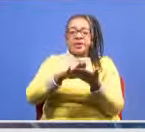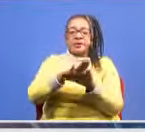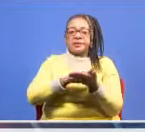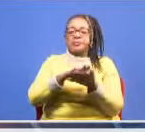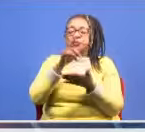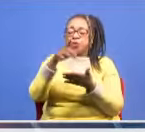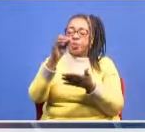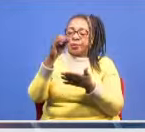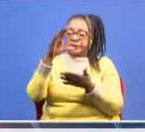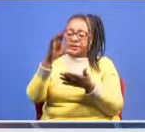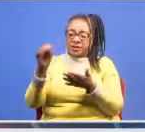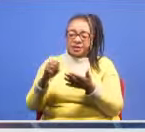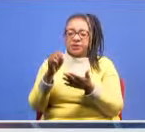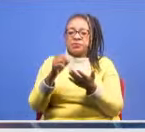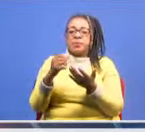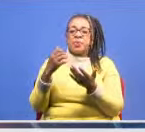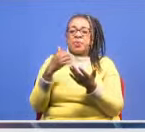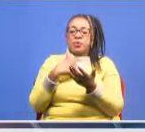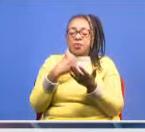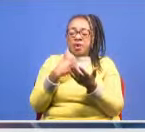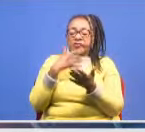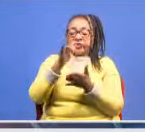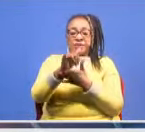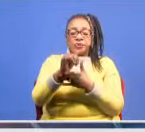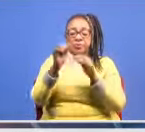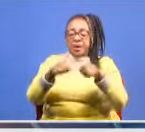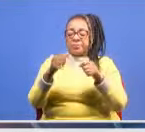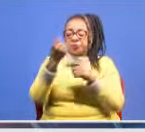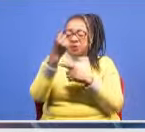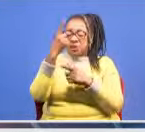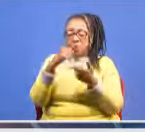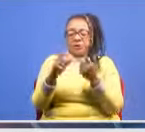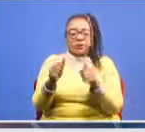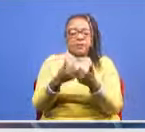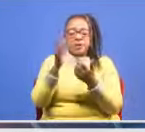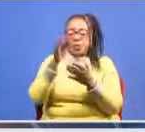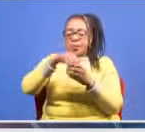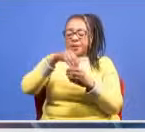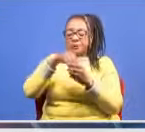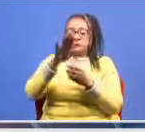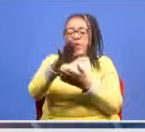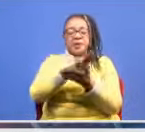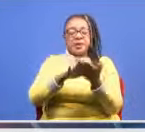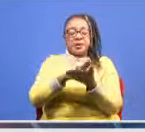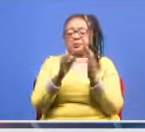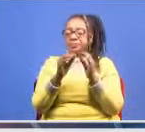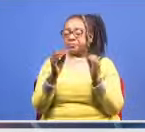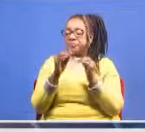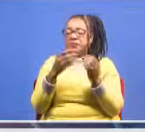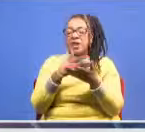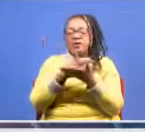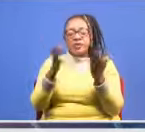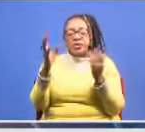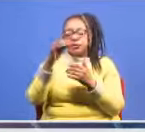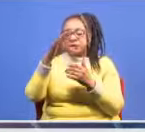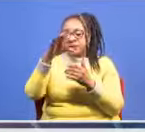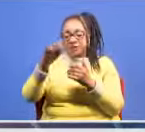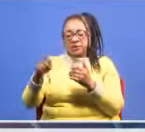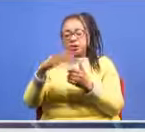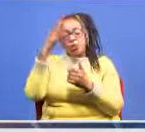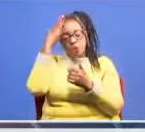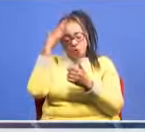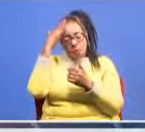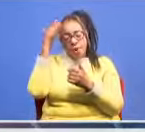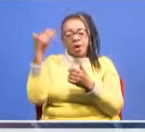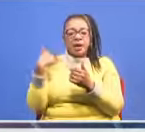OCS and you have no strategic plan to be able to understand what is happening within your area of command, because every OCS knows the type of